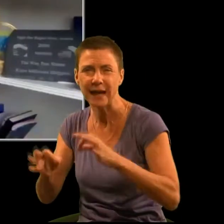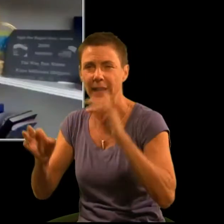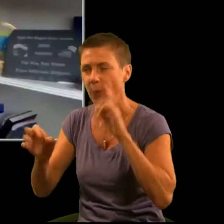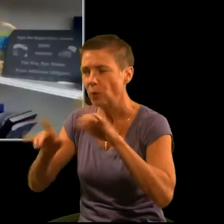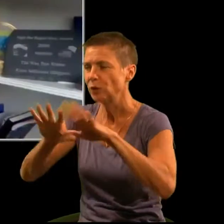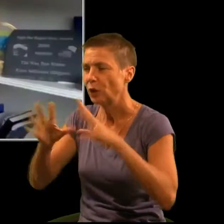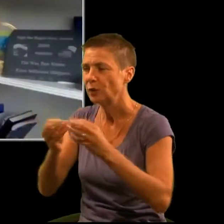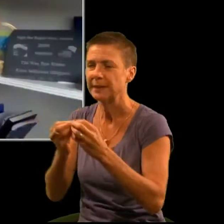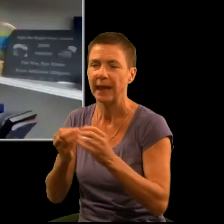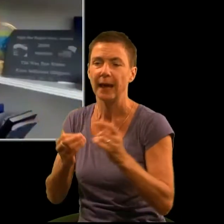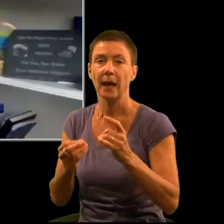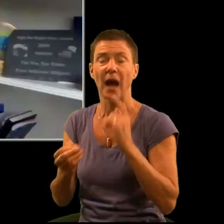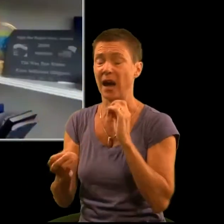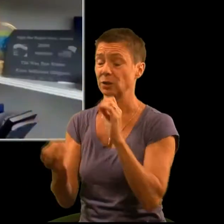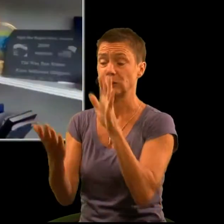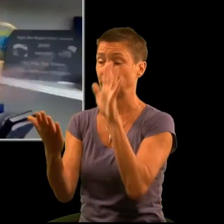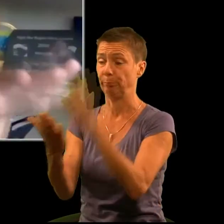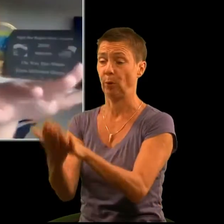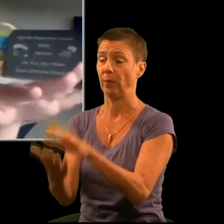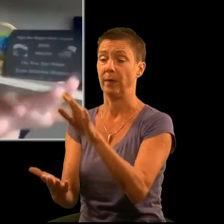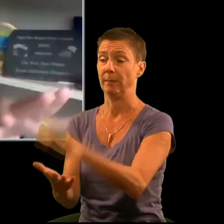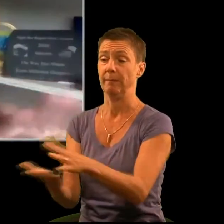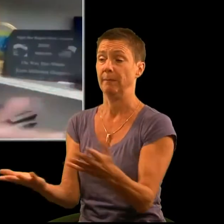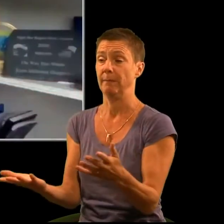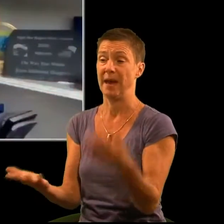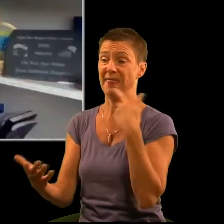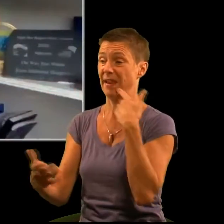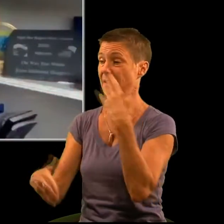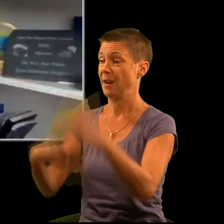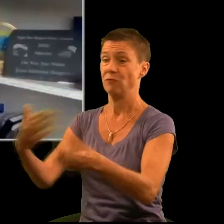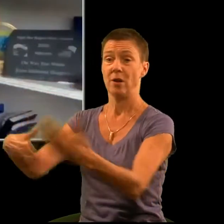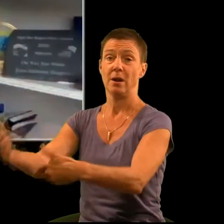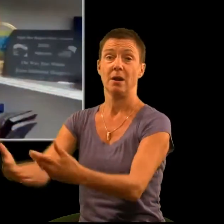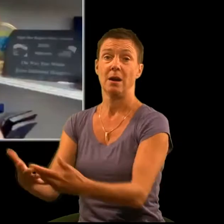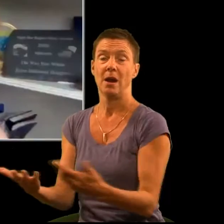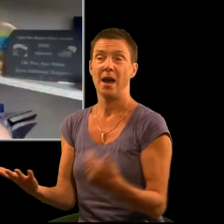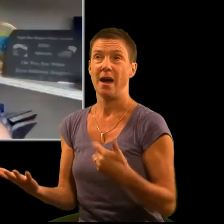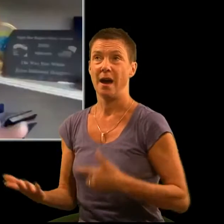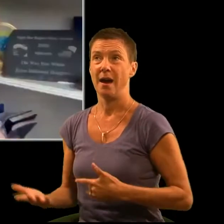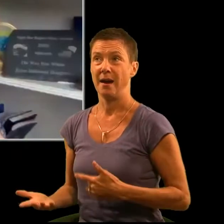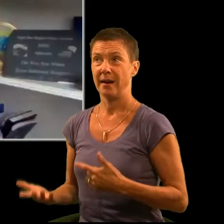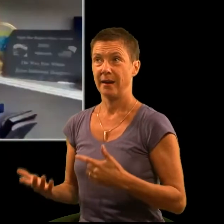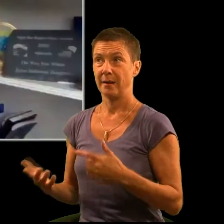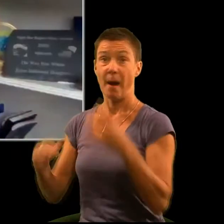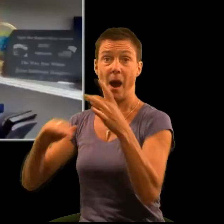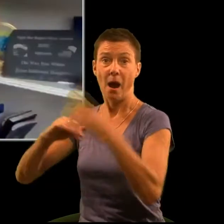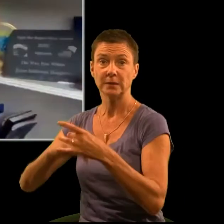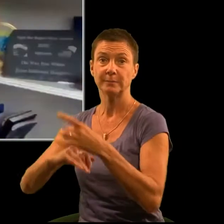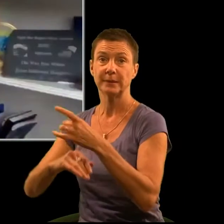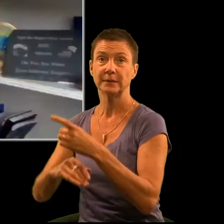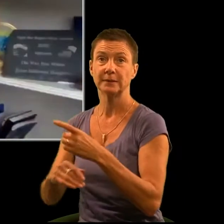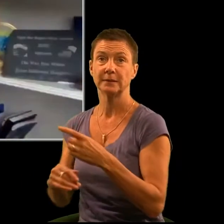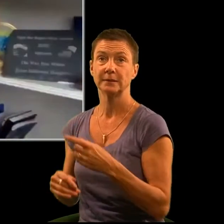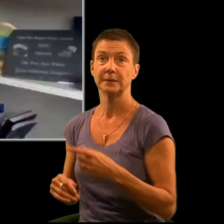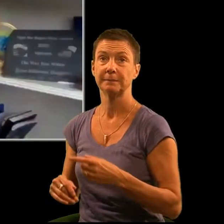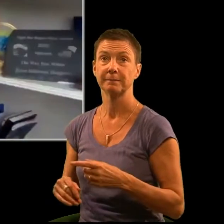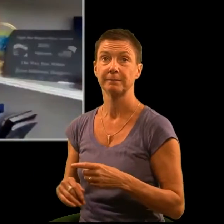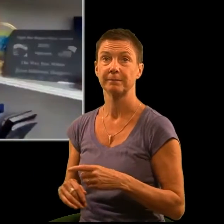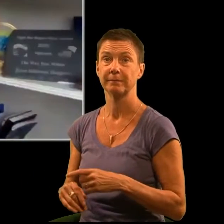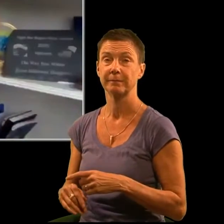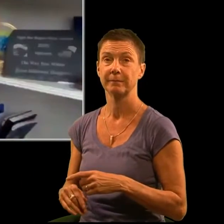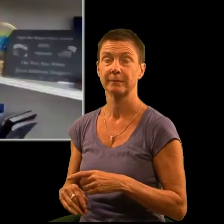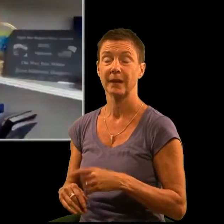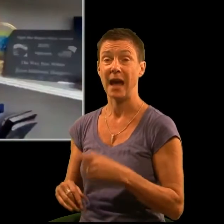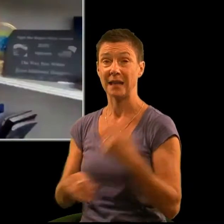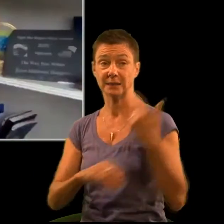I do just sort of plonk them down in that landscape and let them run off. And I'm sort of, my husband has filmed me while I'm typing, and I do look a